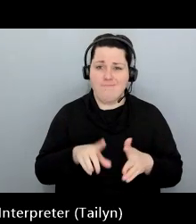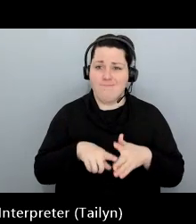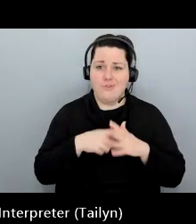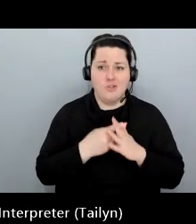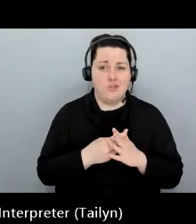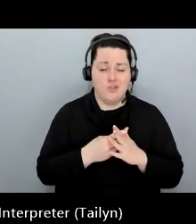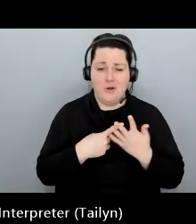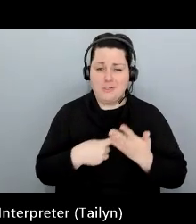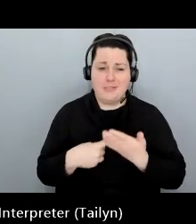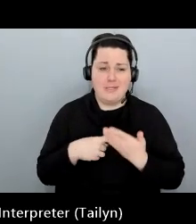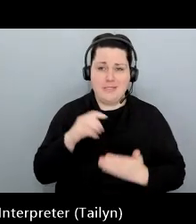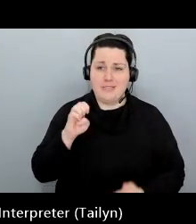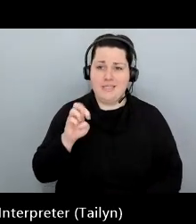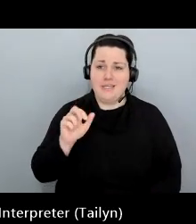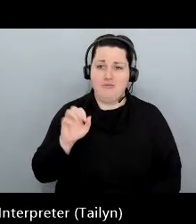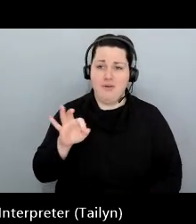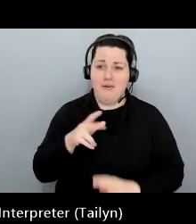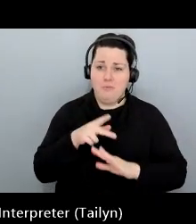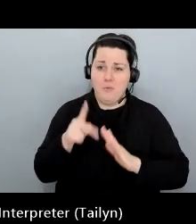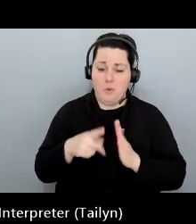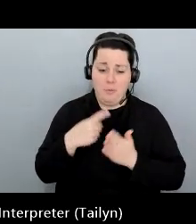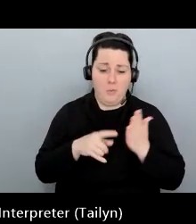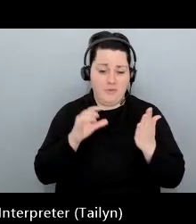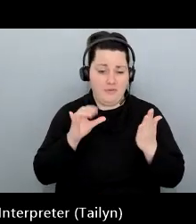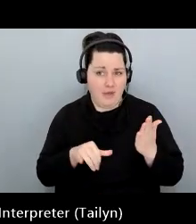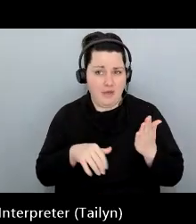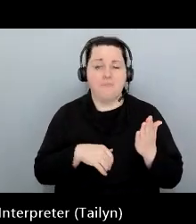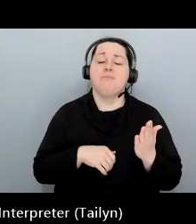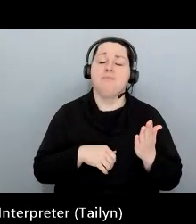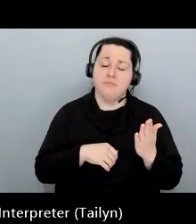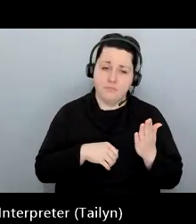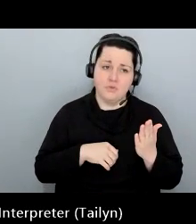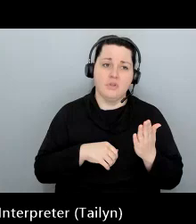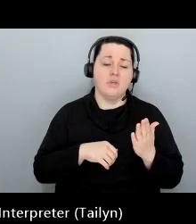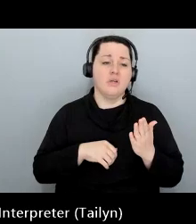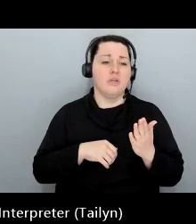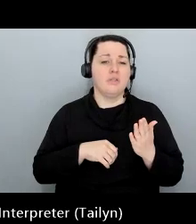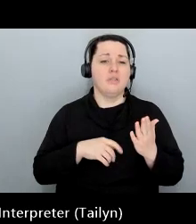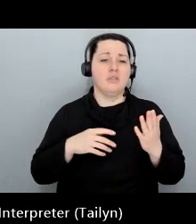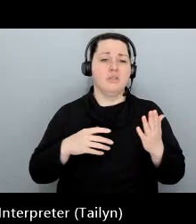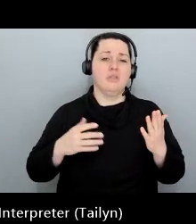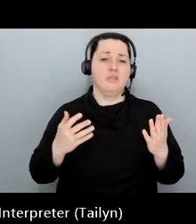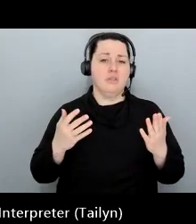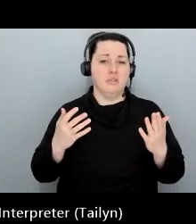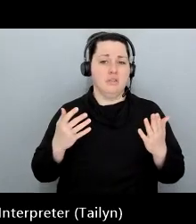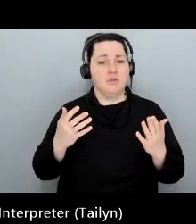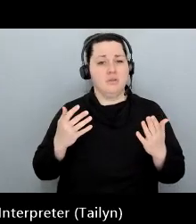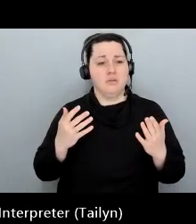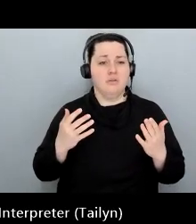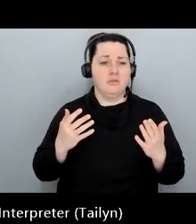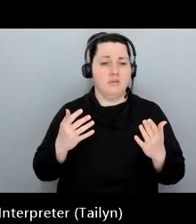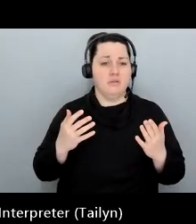the ERAF program is and what have you. So let's start talking about kind of